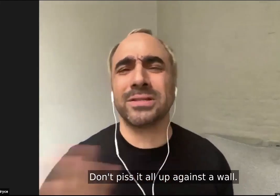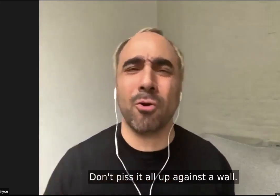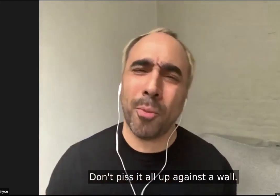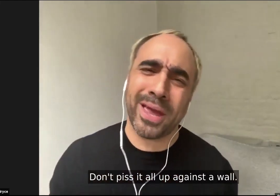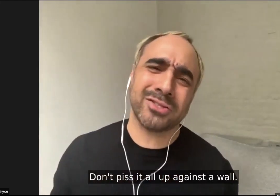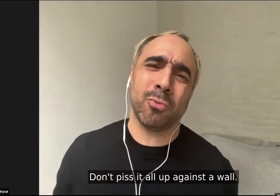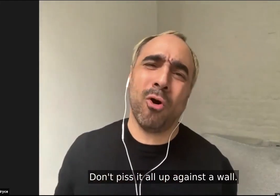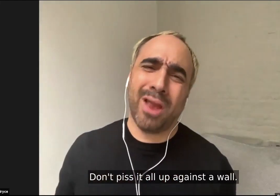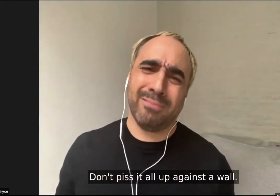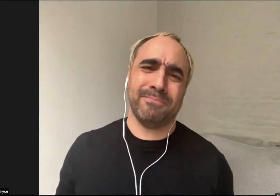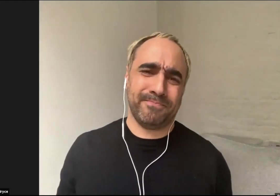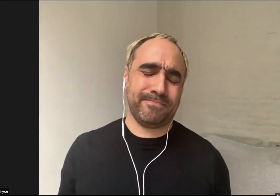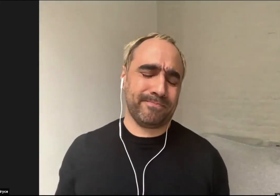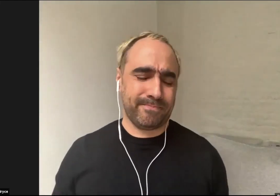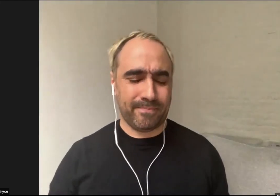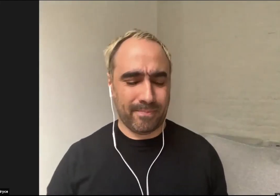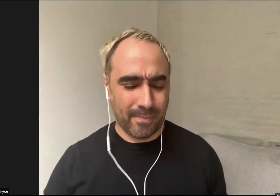Don't piss it all up against the wall, eh?